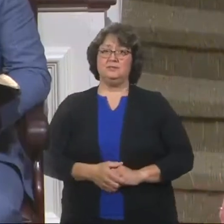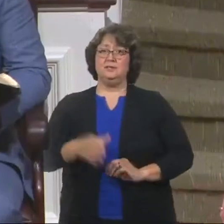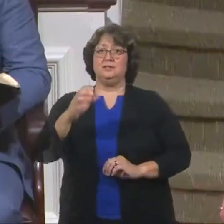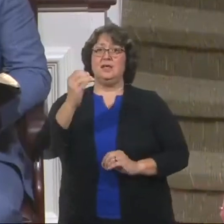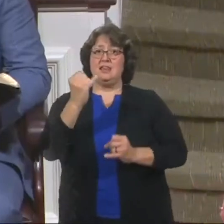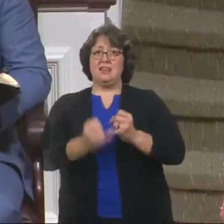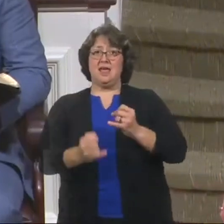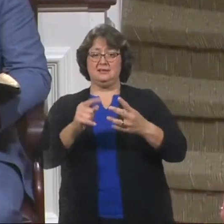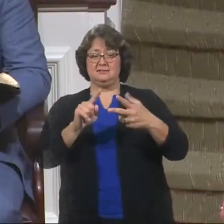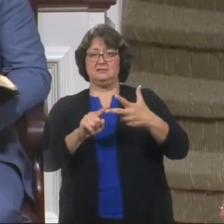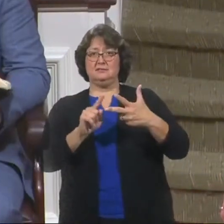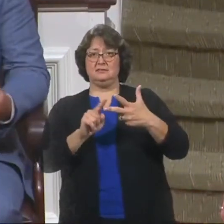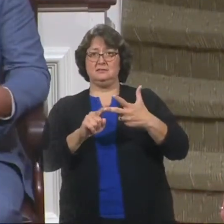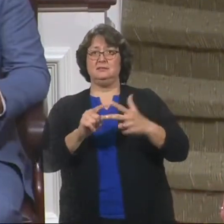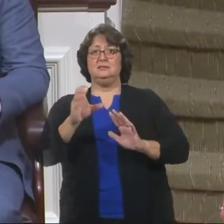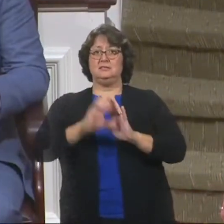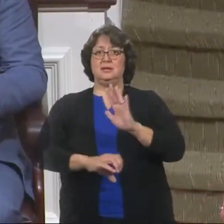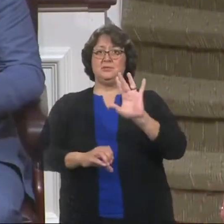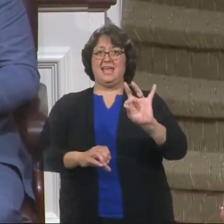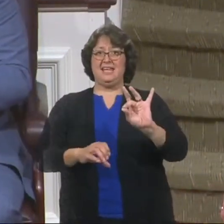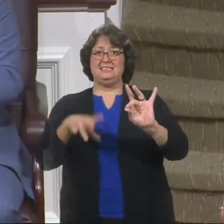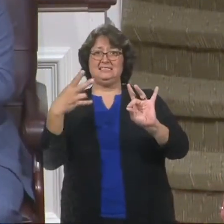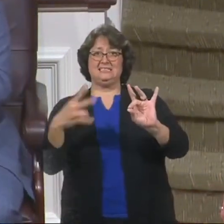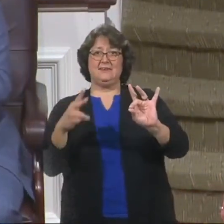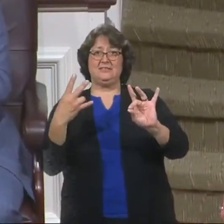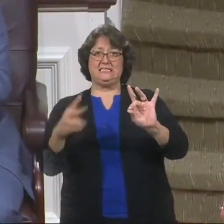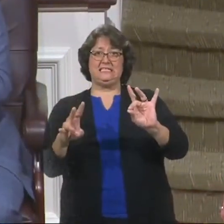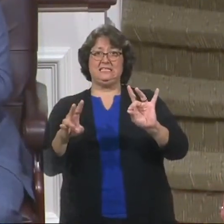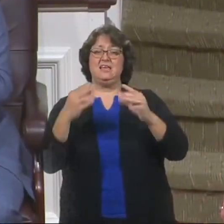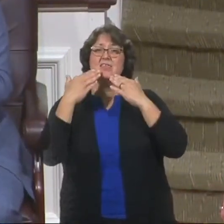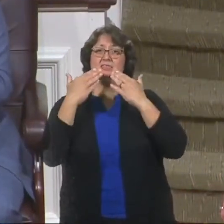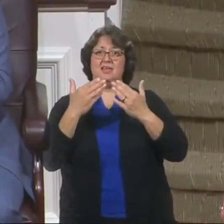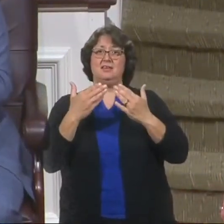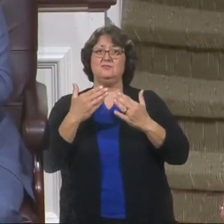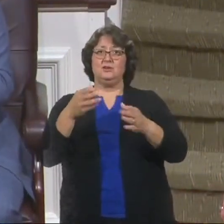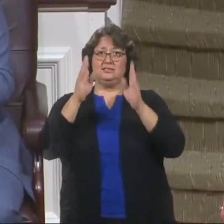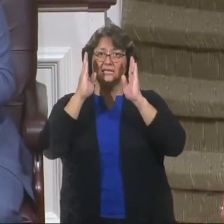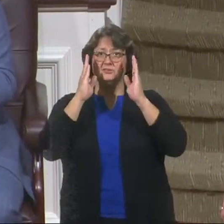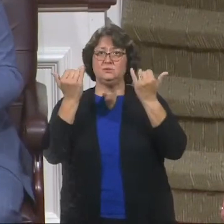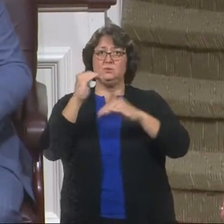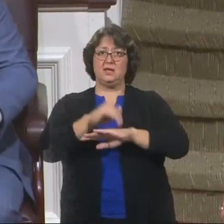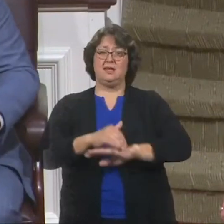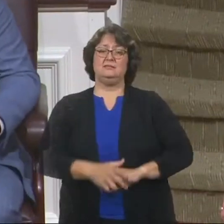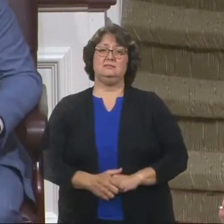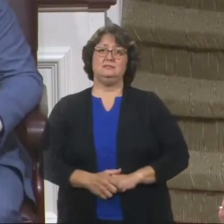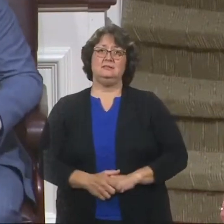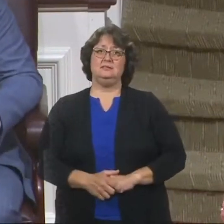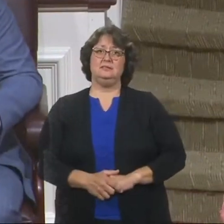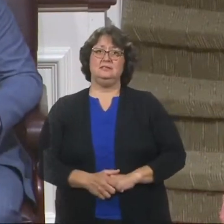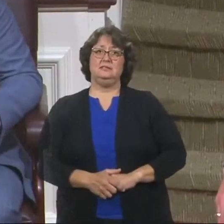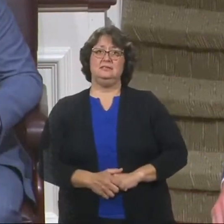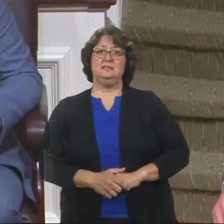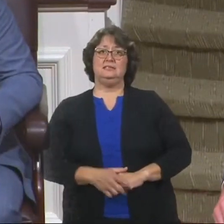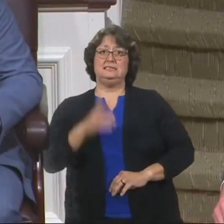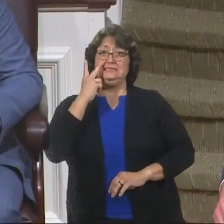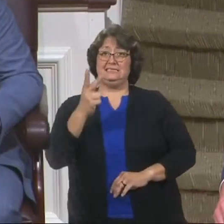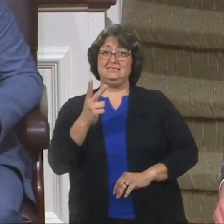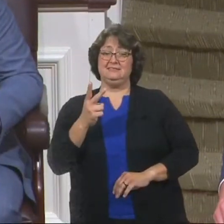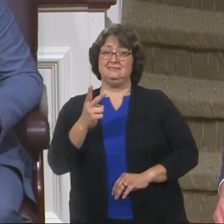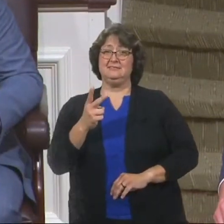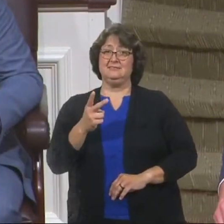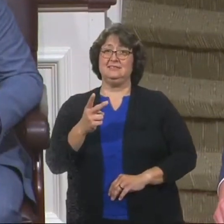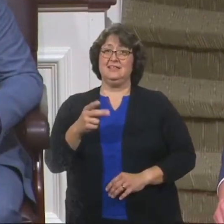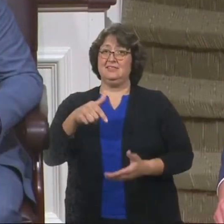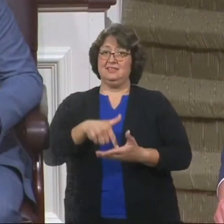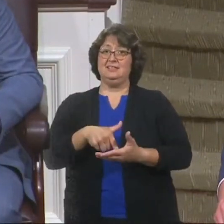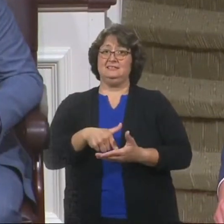one, and that's chapter 8, verse 17. Thank you for your attention tonight. And let's just look at this one. This one speaks for